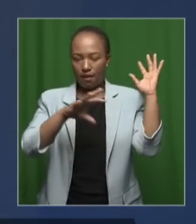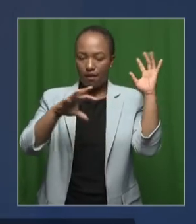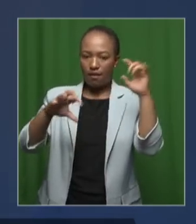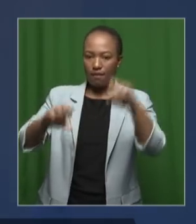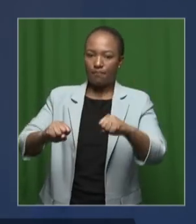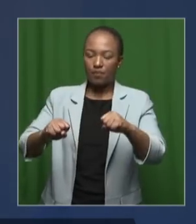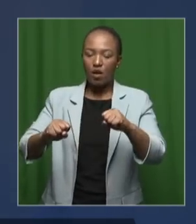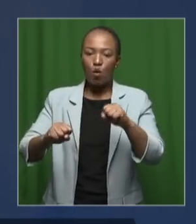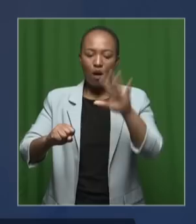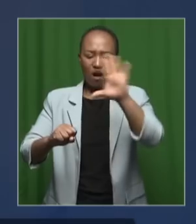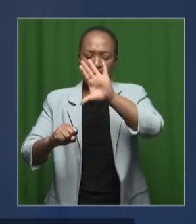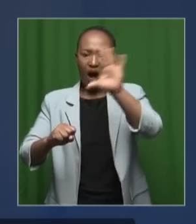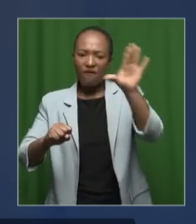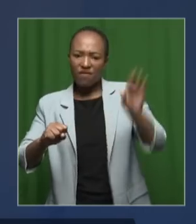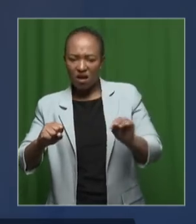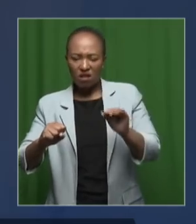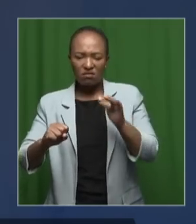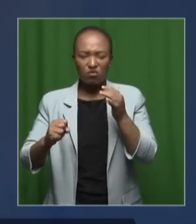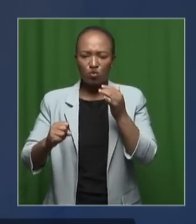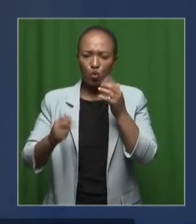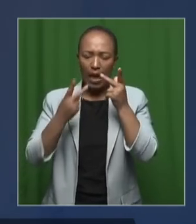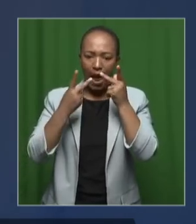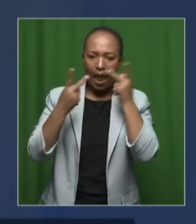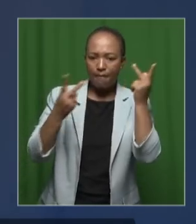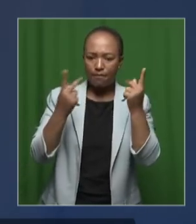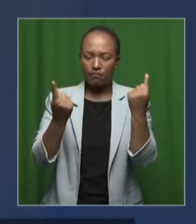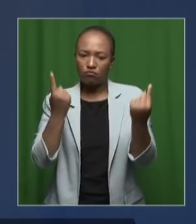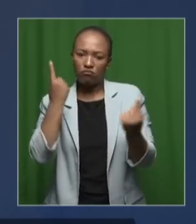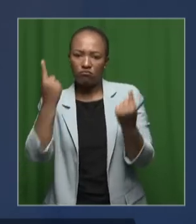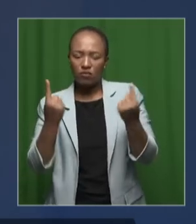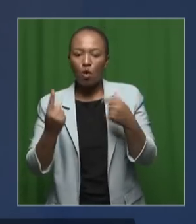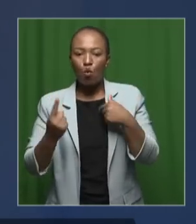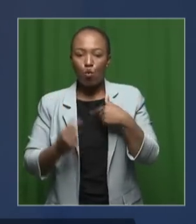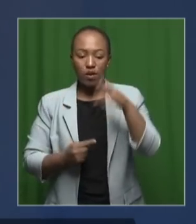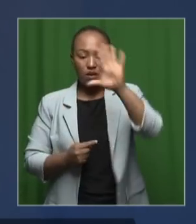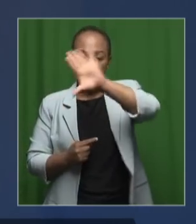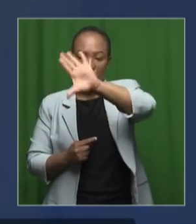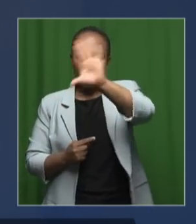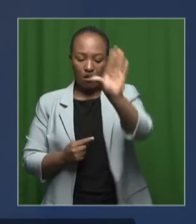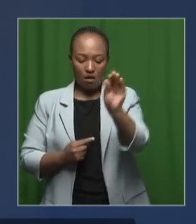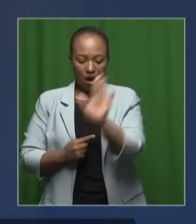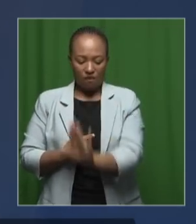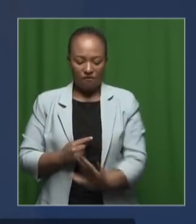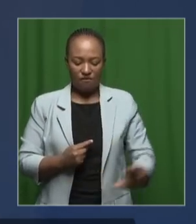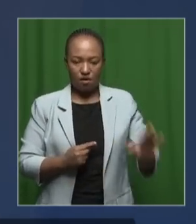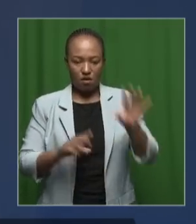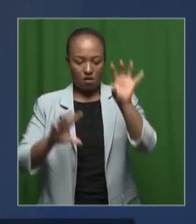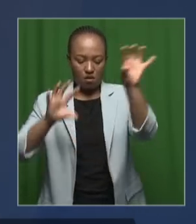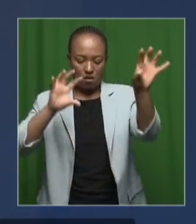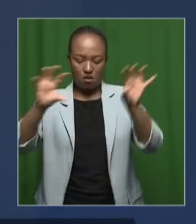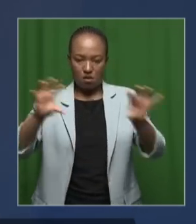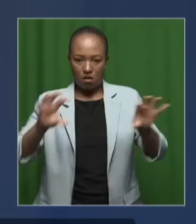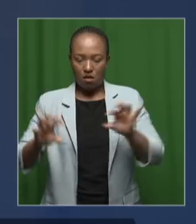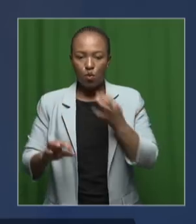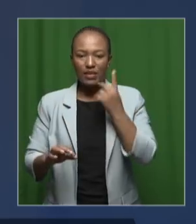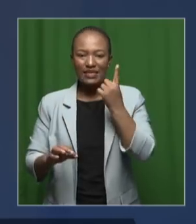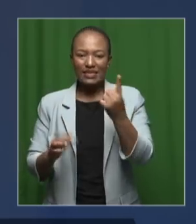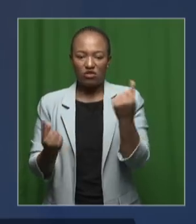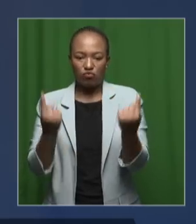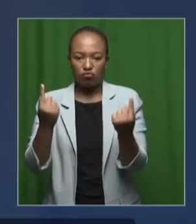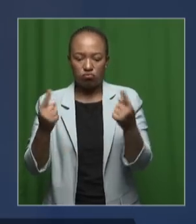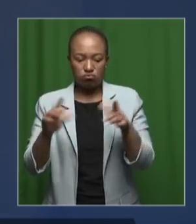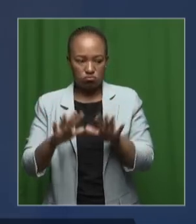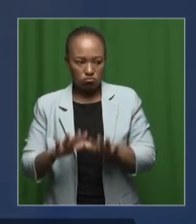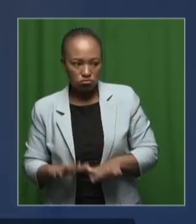enmity between us. We see Africa as a whole. We see ESCOM playing a major role in electrifying